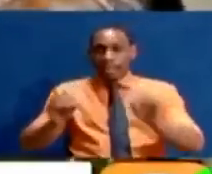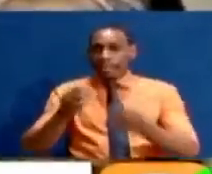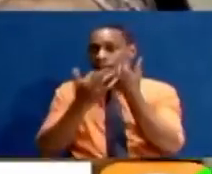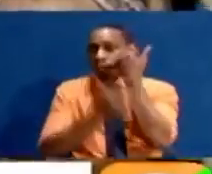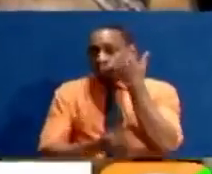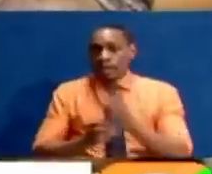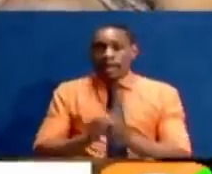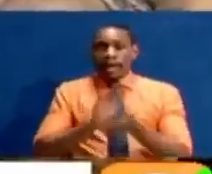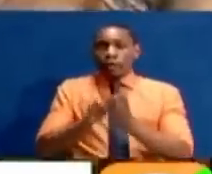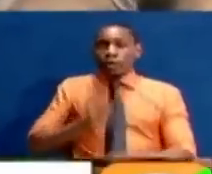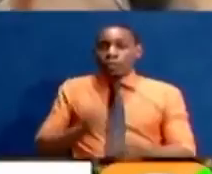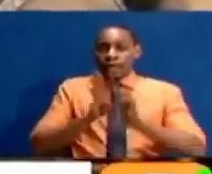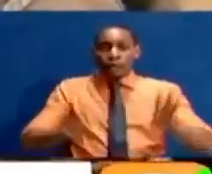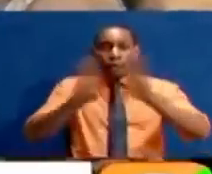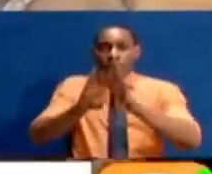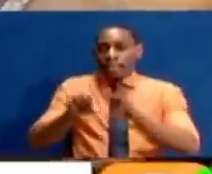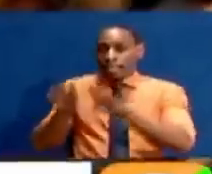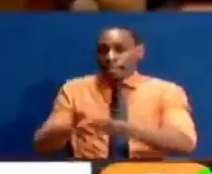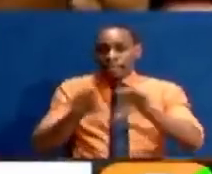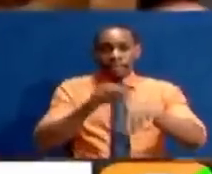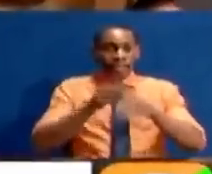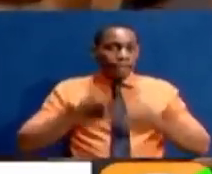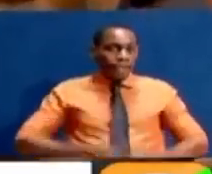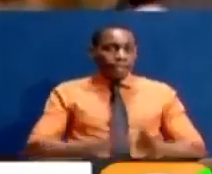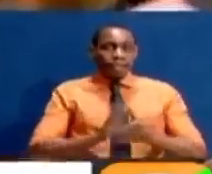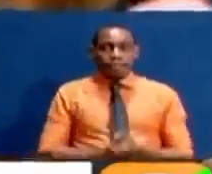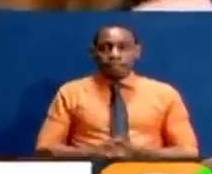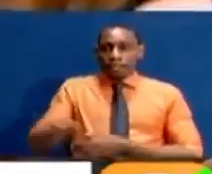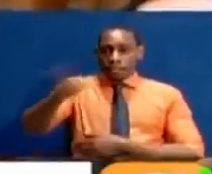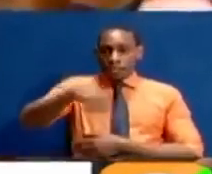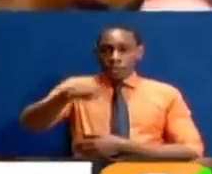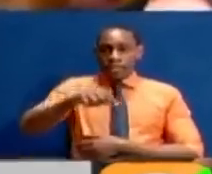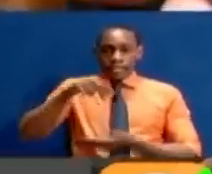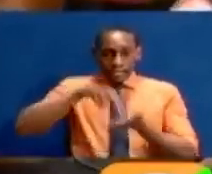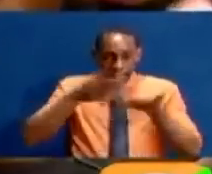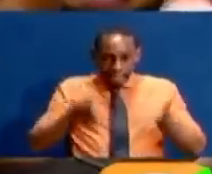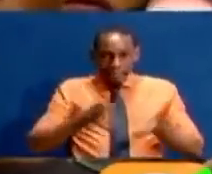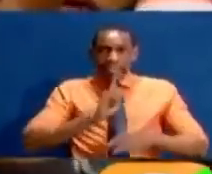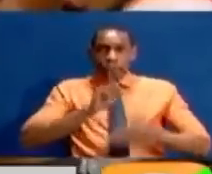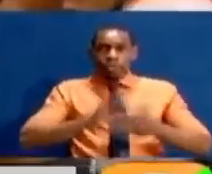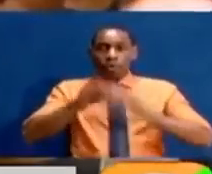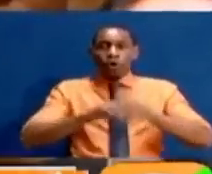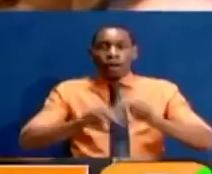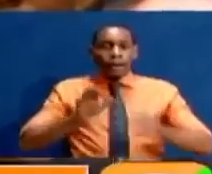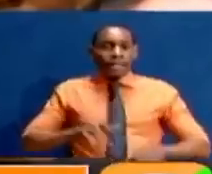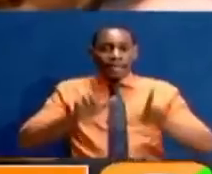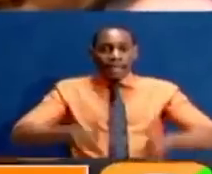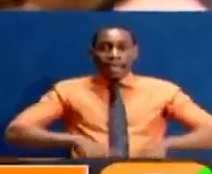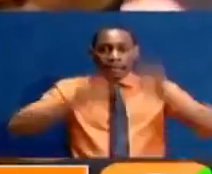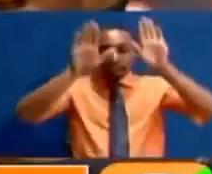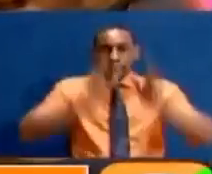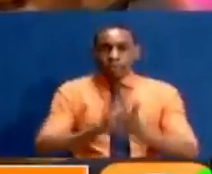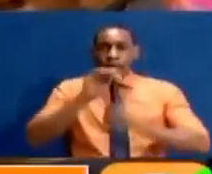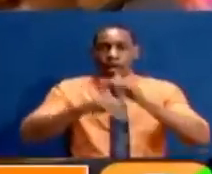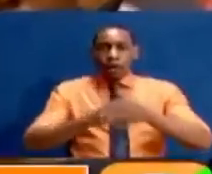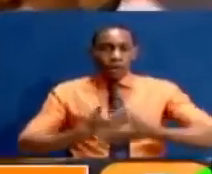but no woman needs to suffer when she's giving birth. We stand here today to say all mothers' lives matter, all